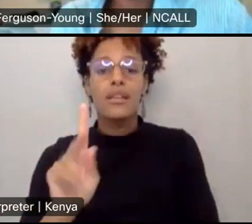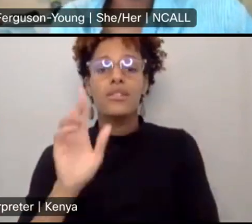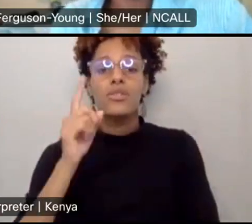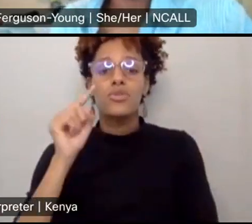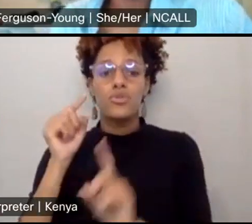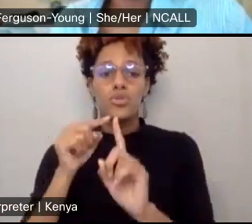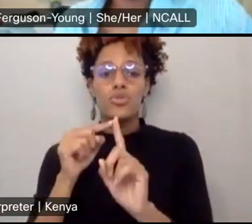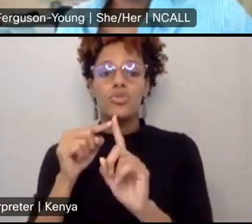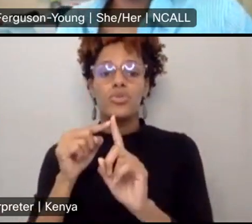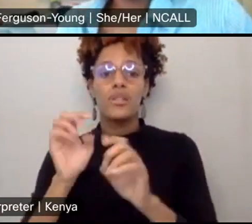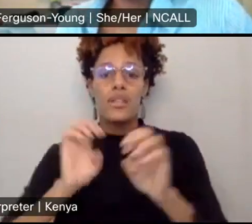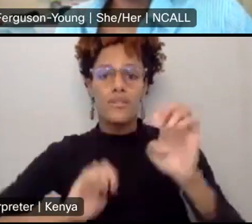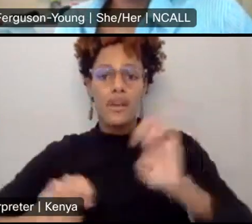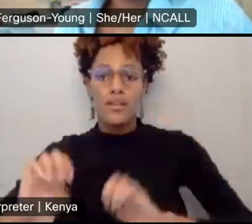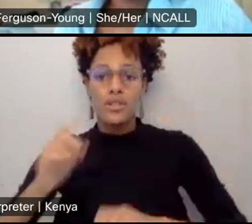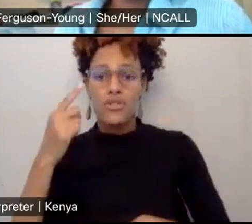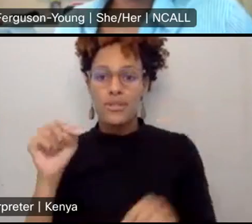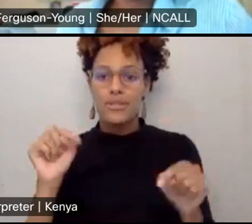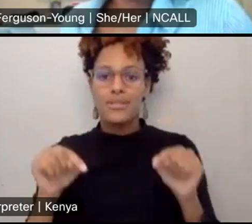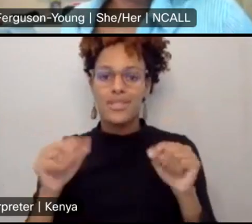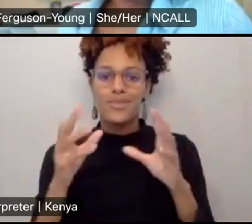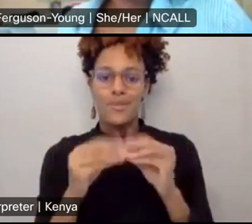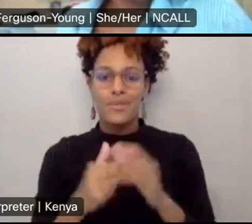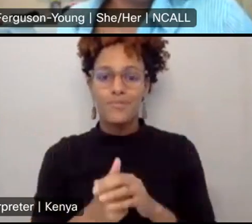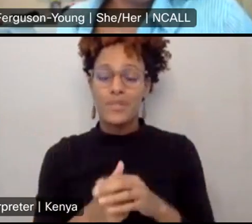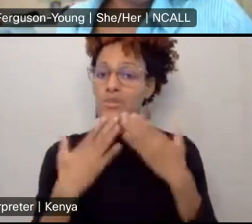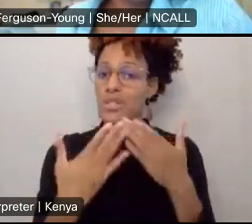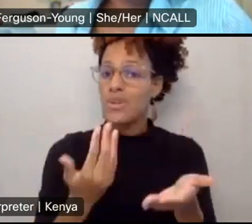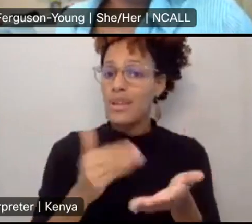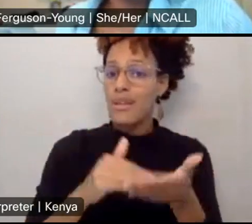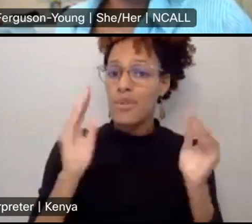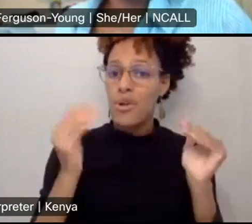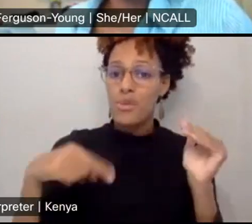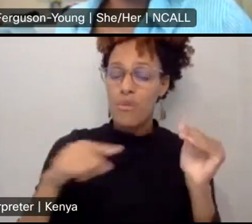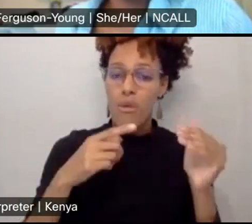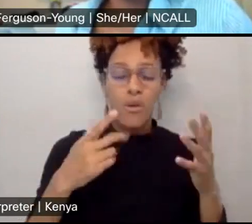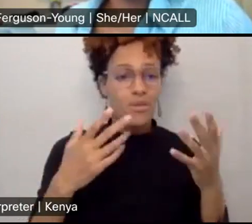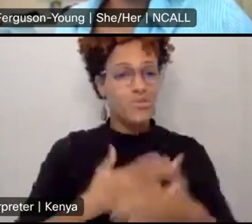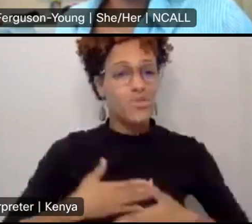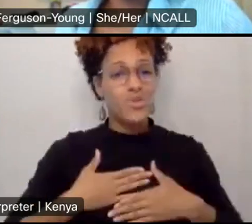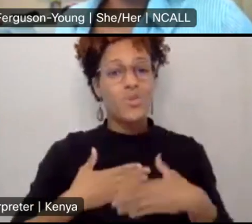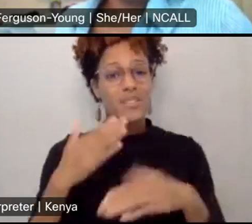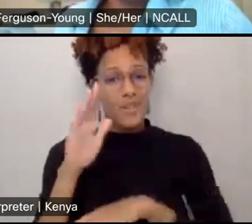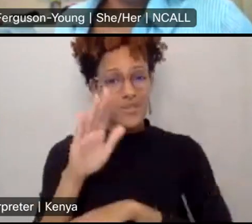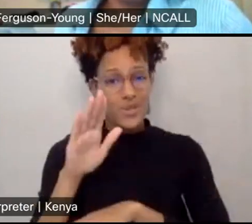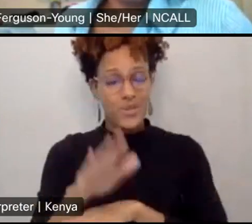the webinar. And so thanks again, and we hope you all have a lovely afternoon.